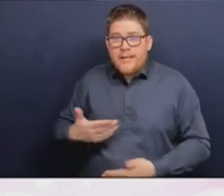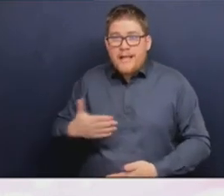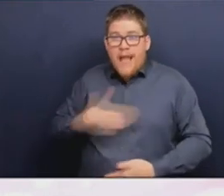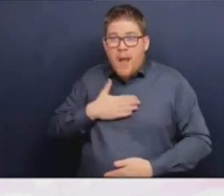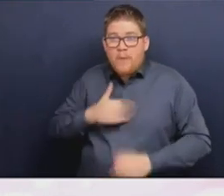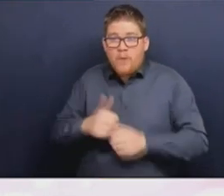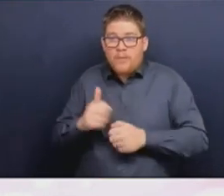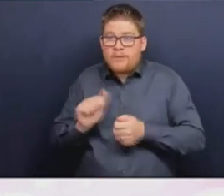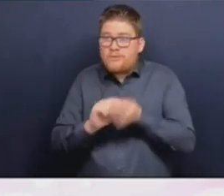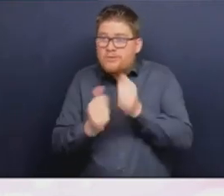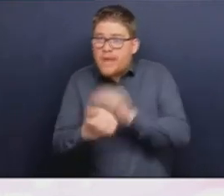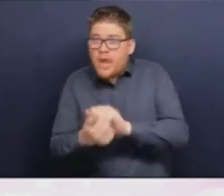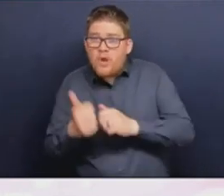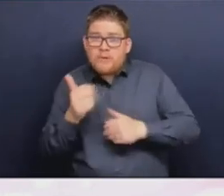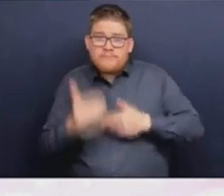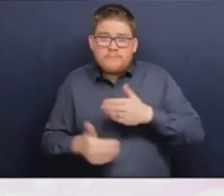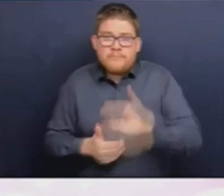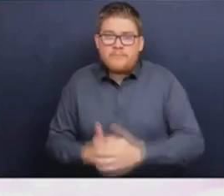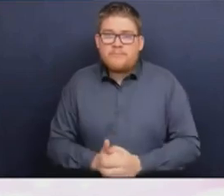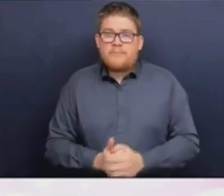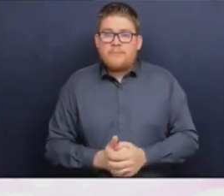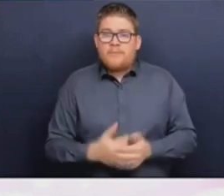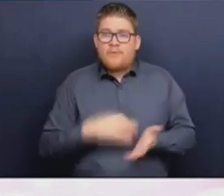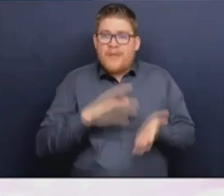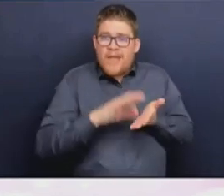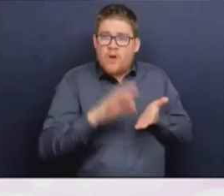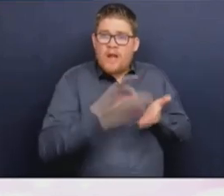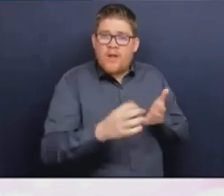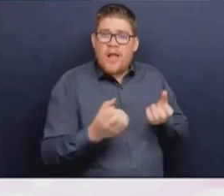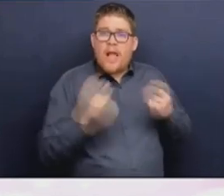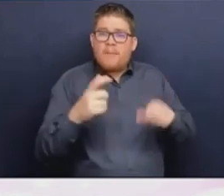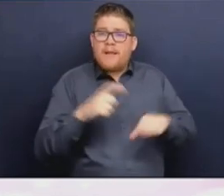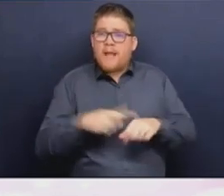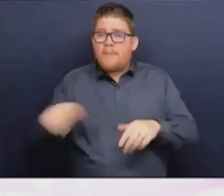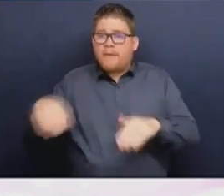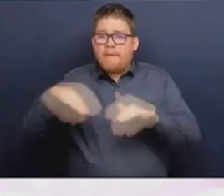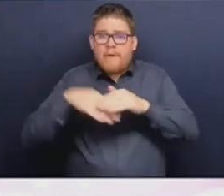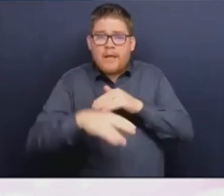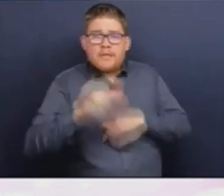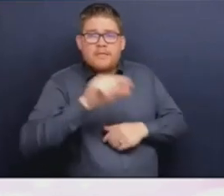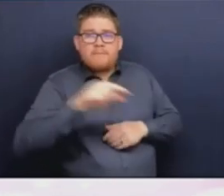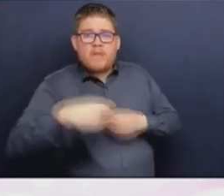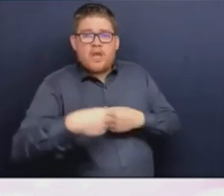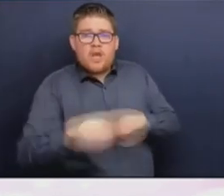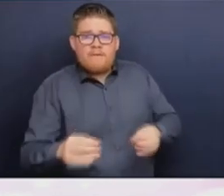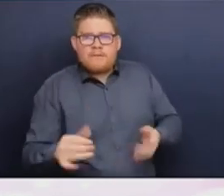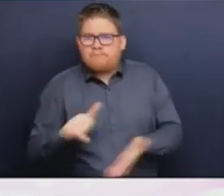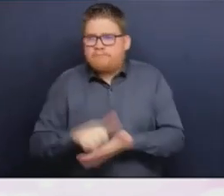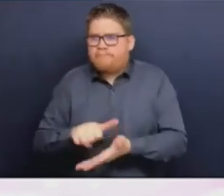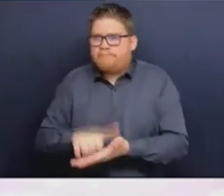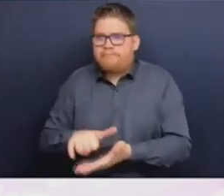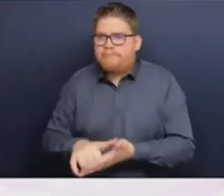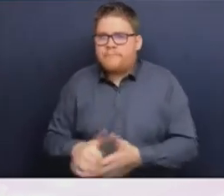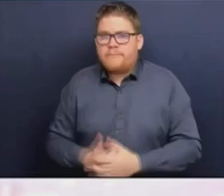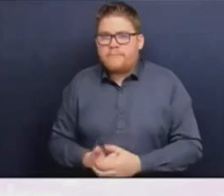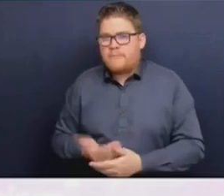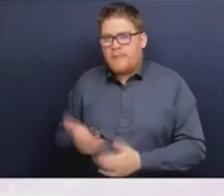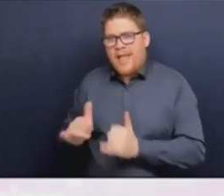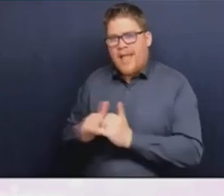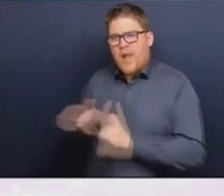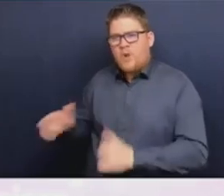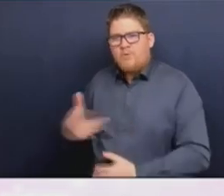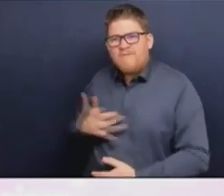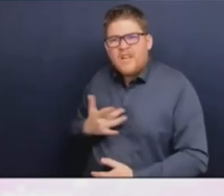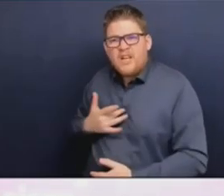not the point now, is it? It's that we want to feel we belong, we're healthy, we have healthy families, and we're part of